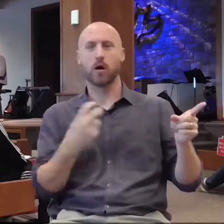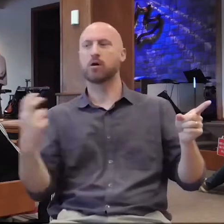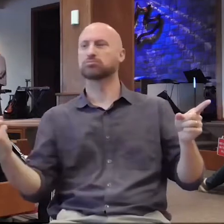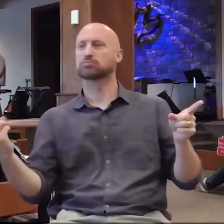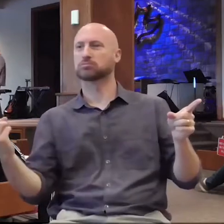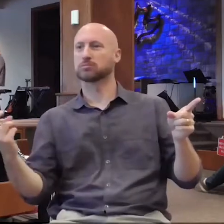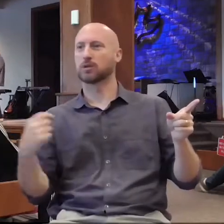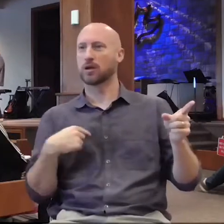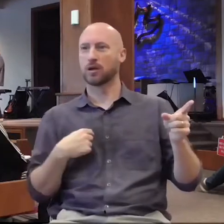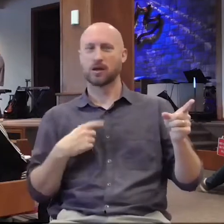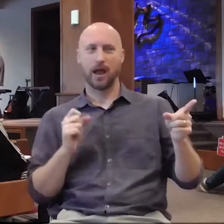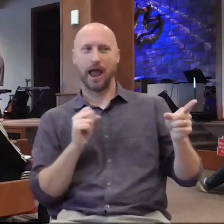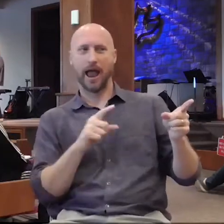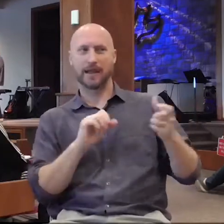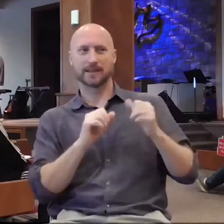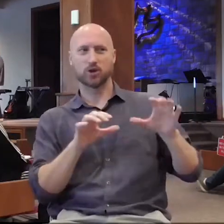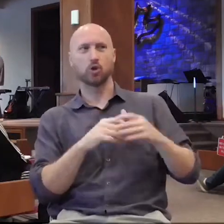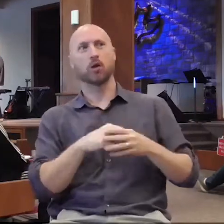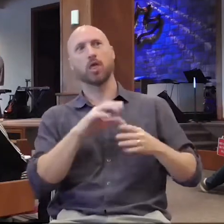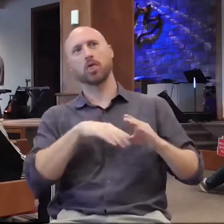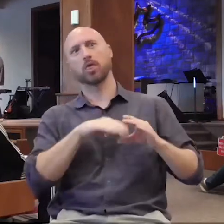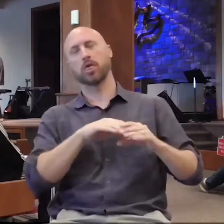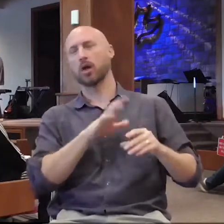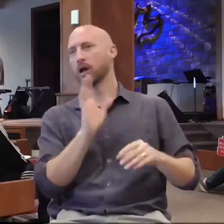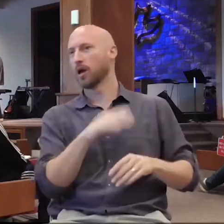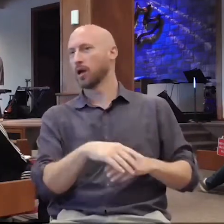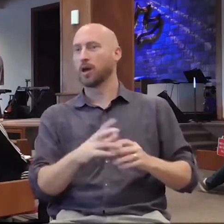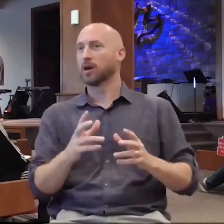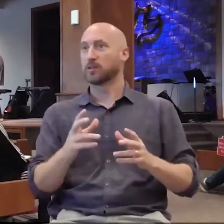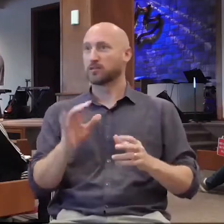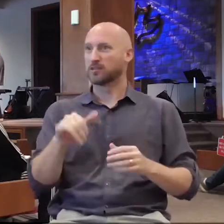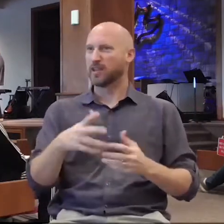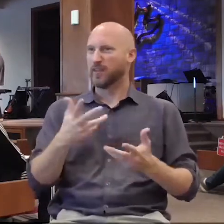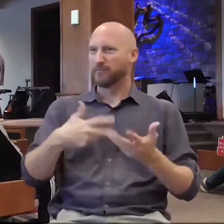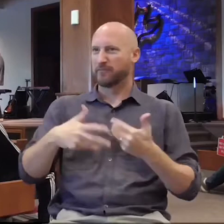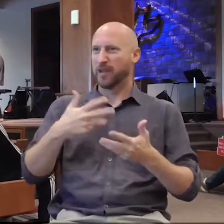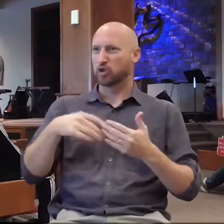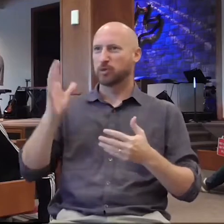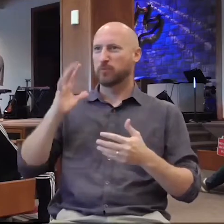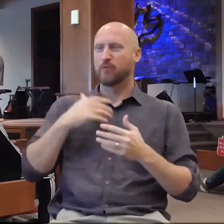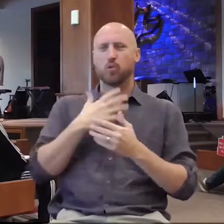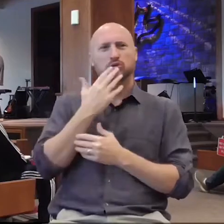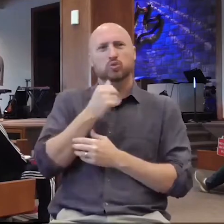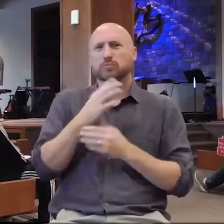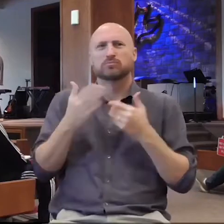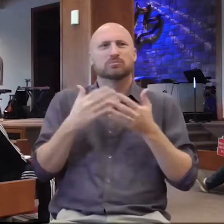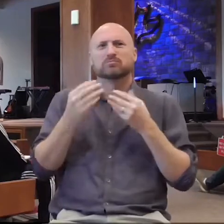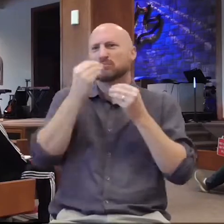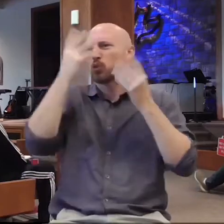know, just, it, you know. There was that fellowship that was sweet.